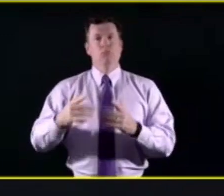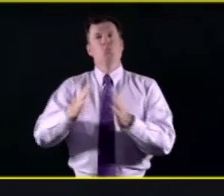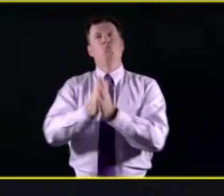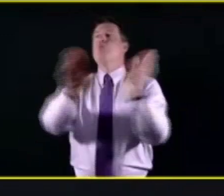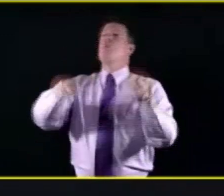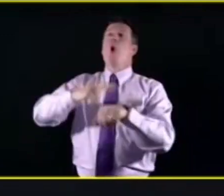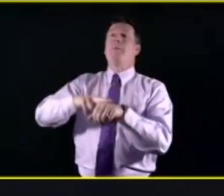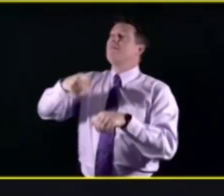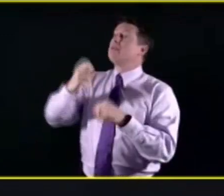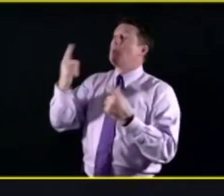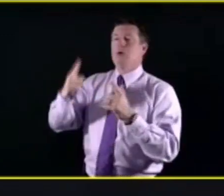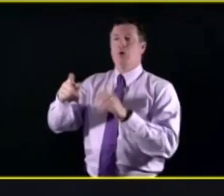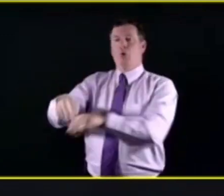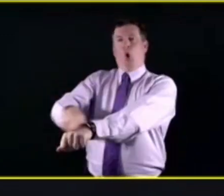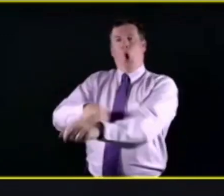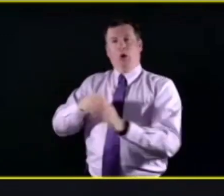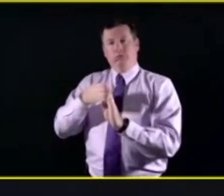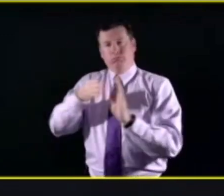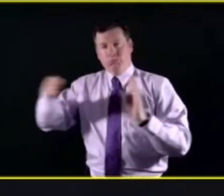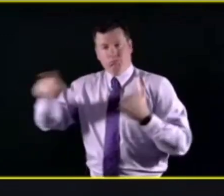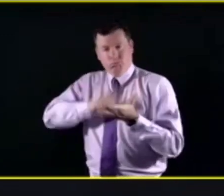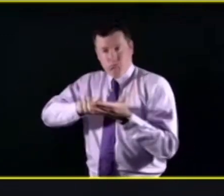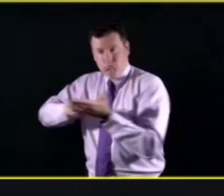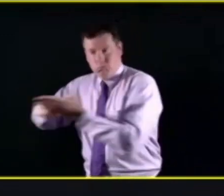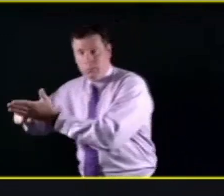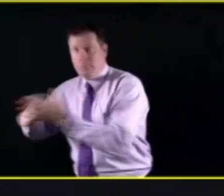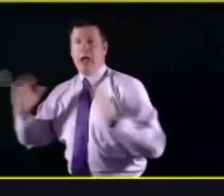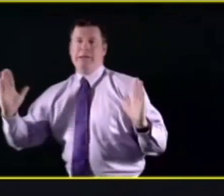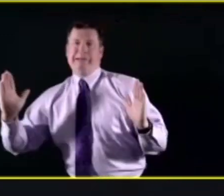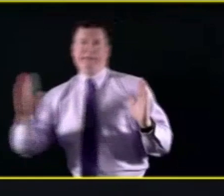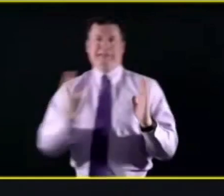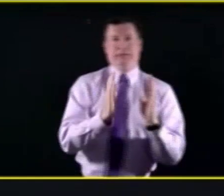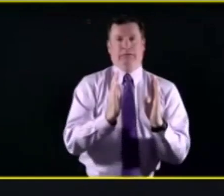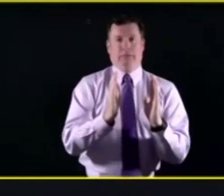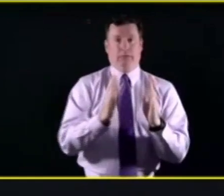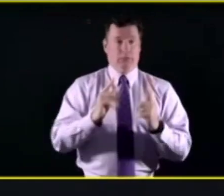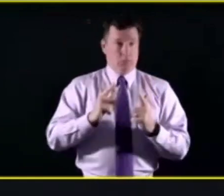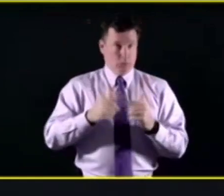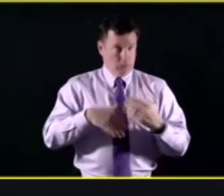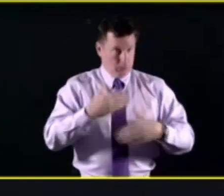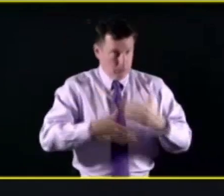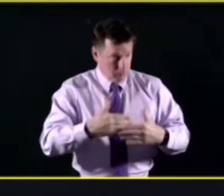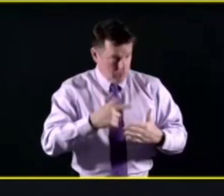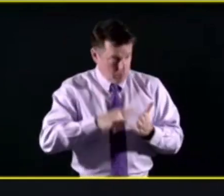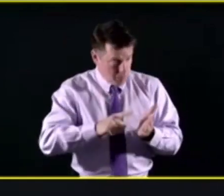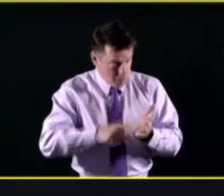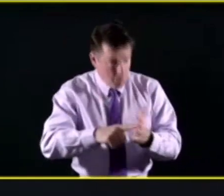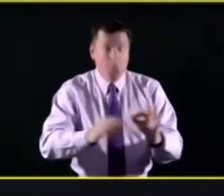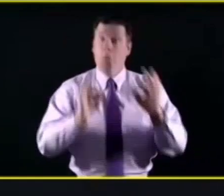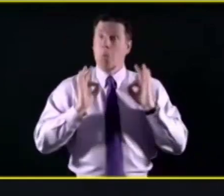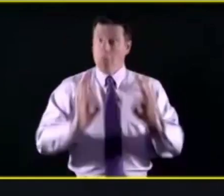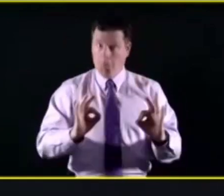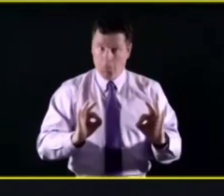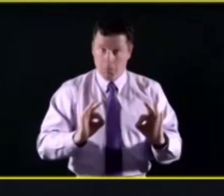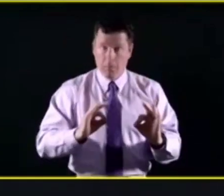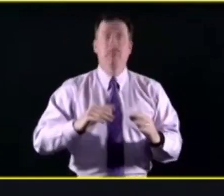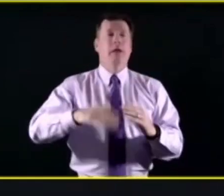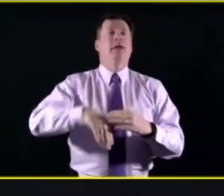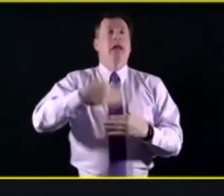study through the spring and probably into the mid portion of the summer.